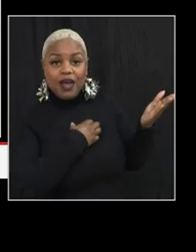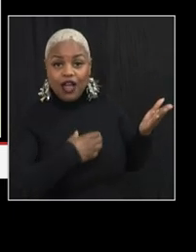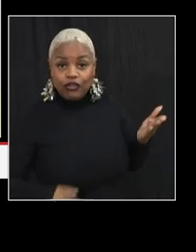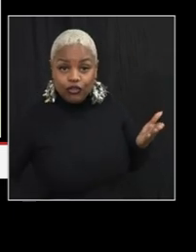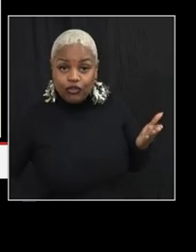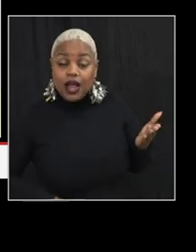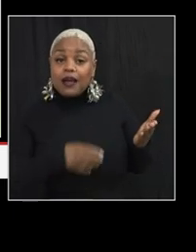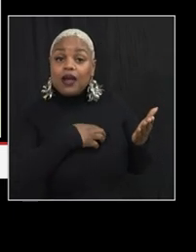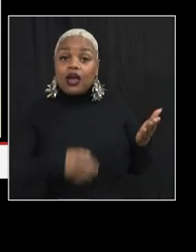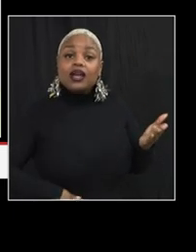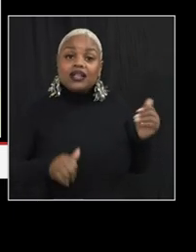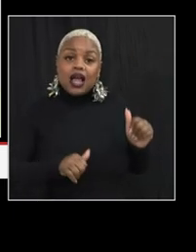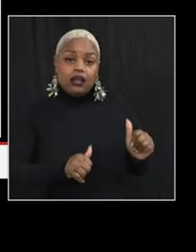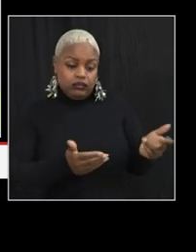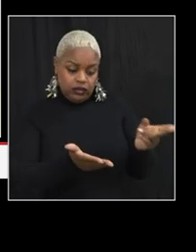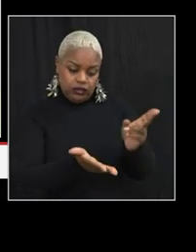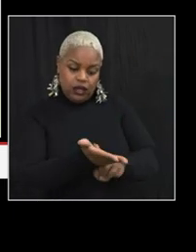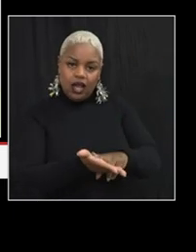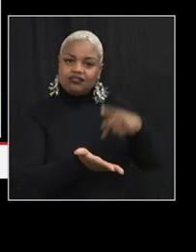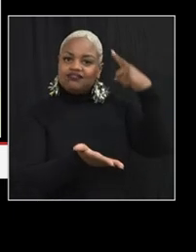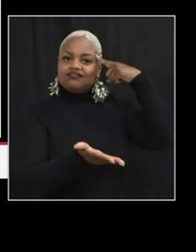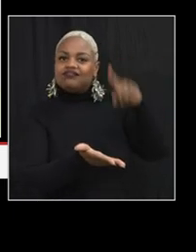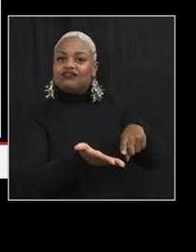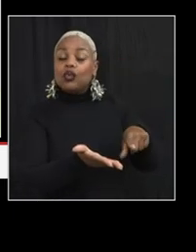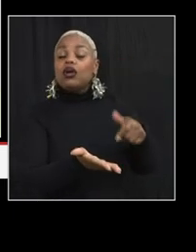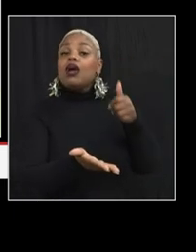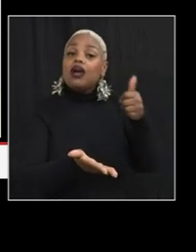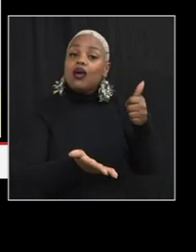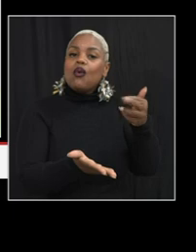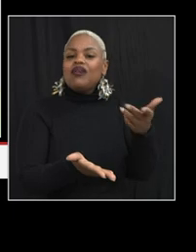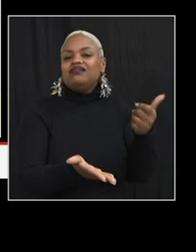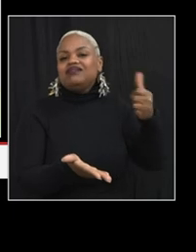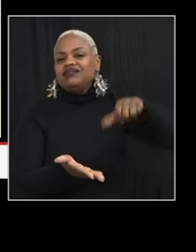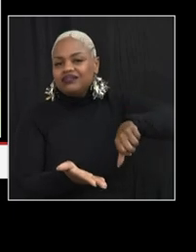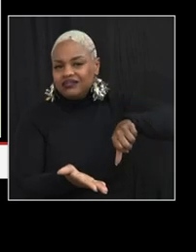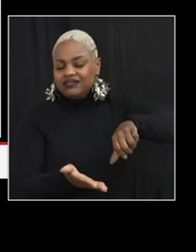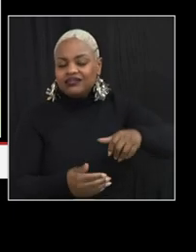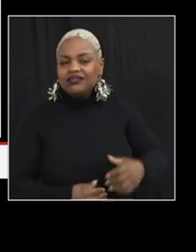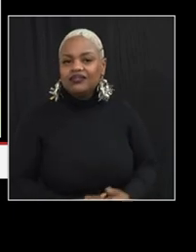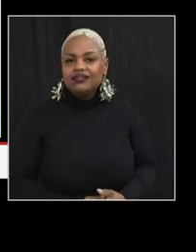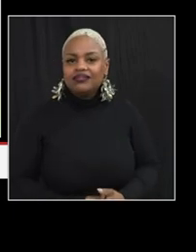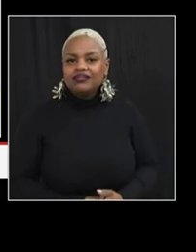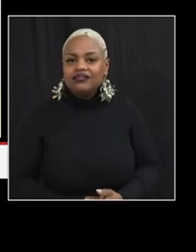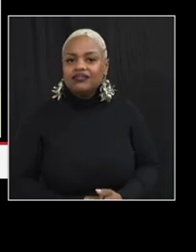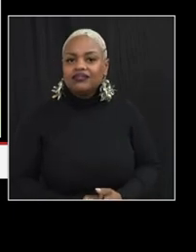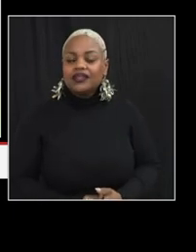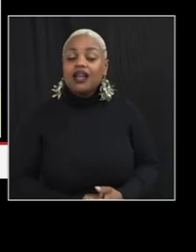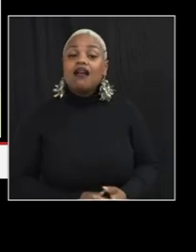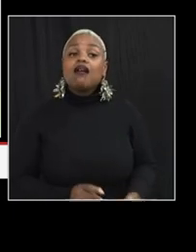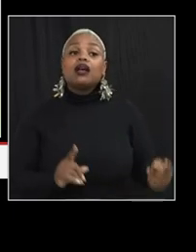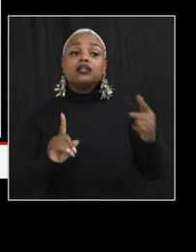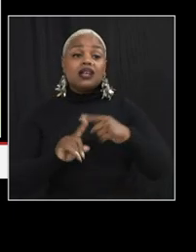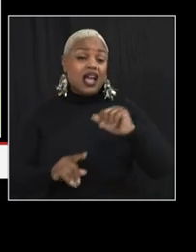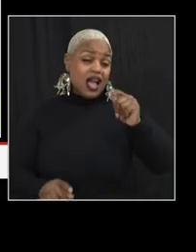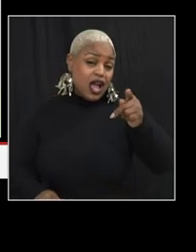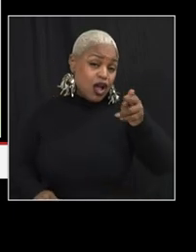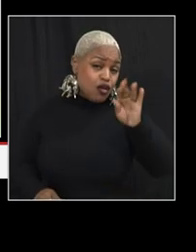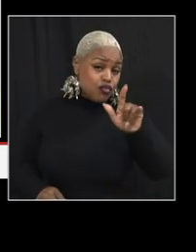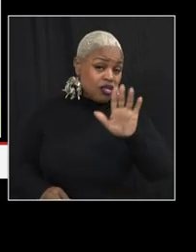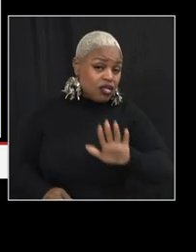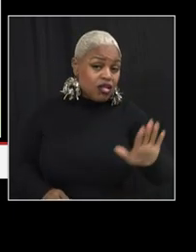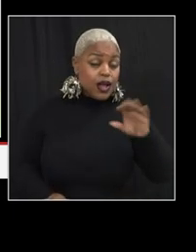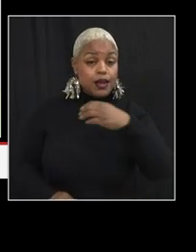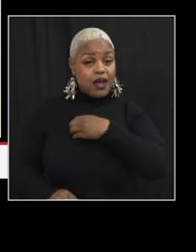and April 1st, the mayor has the budget. From April 1st through June 1st, the council has the budget. So if you think about how to